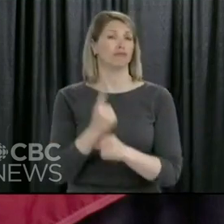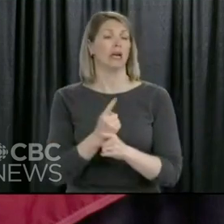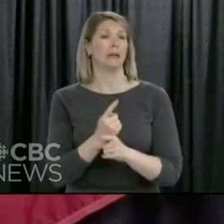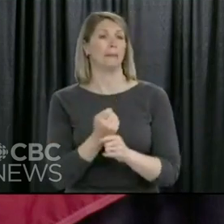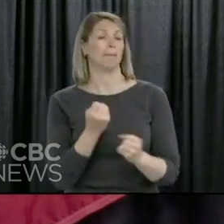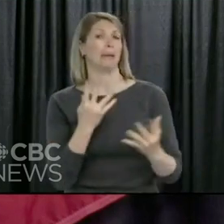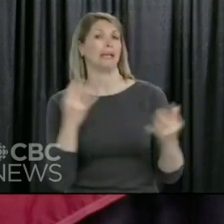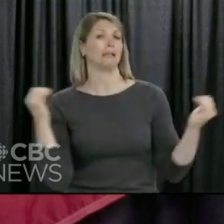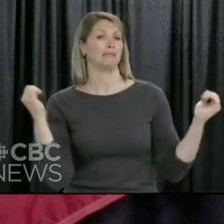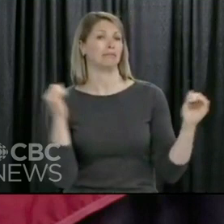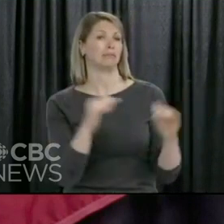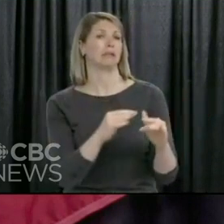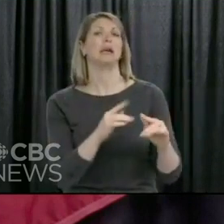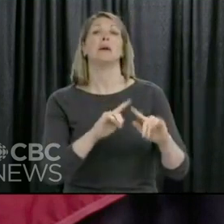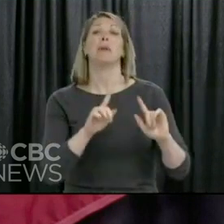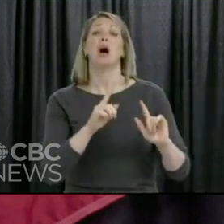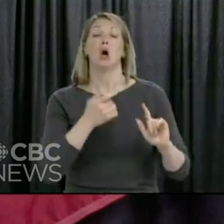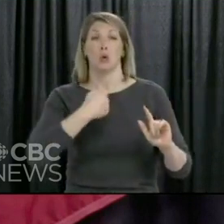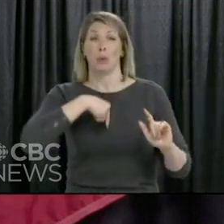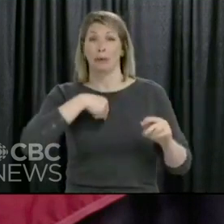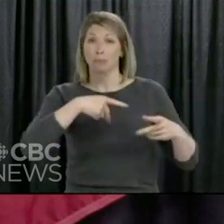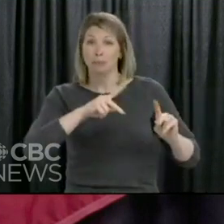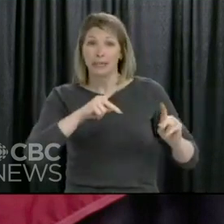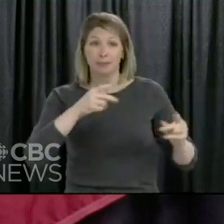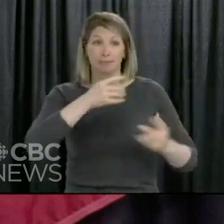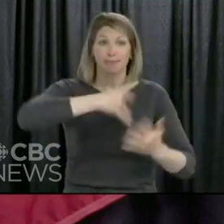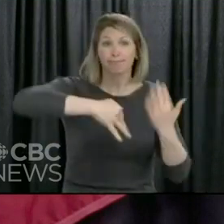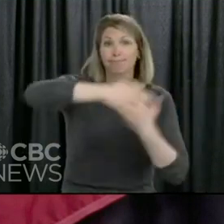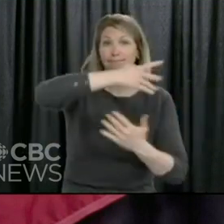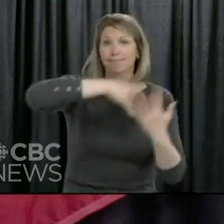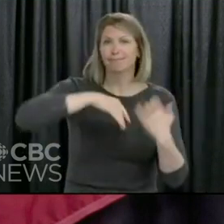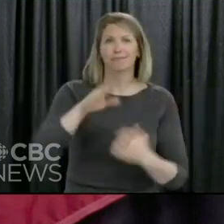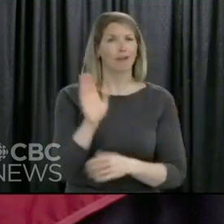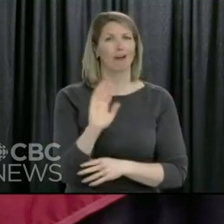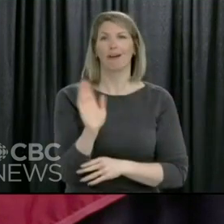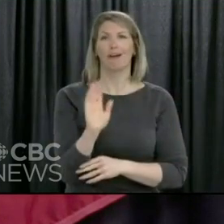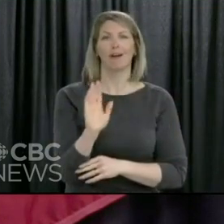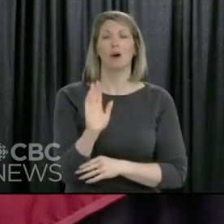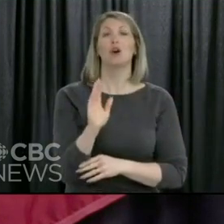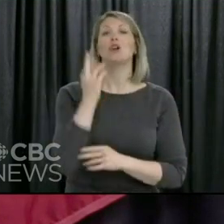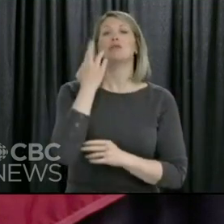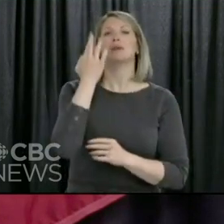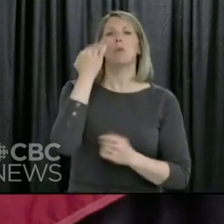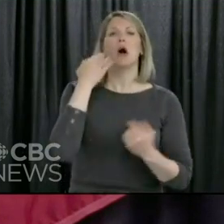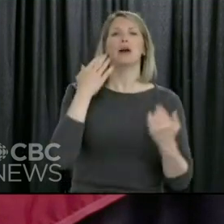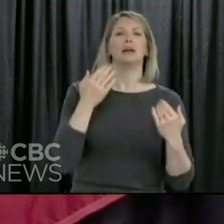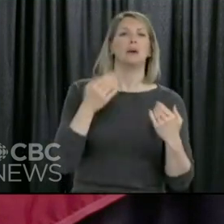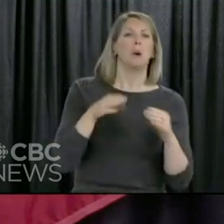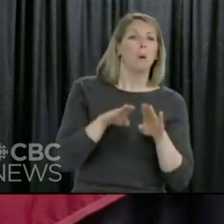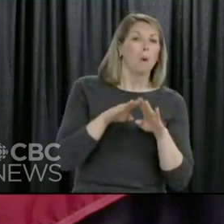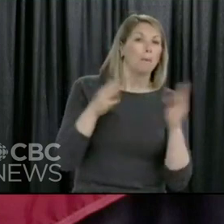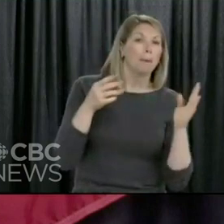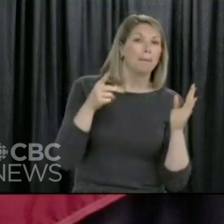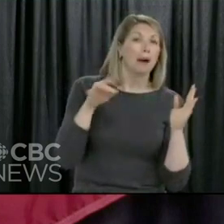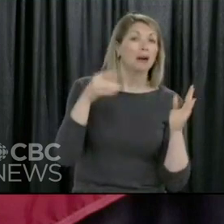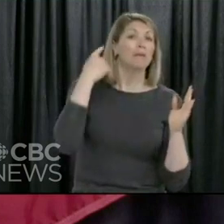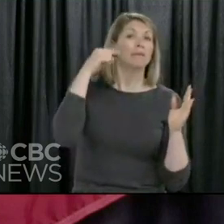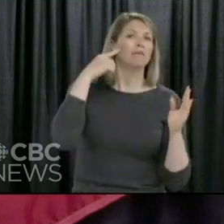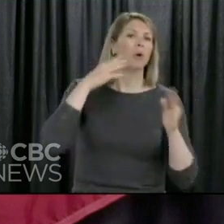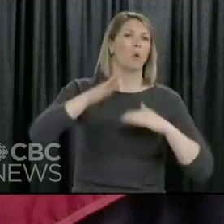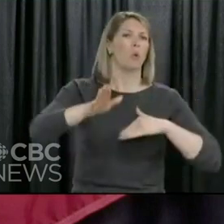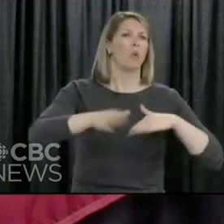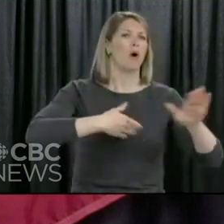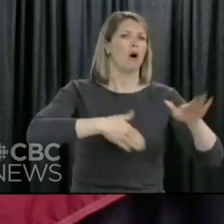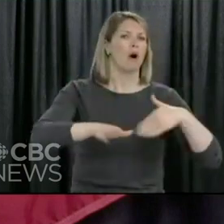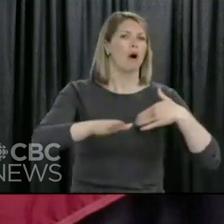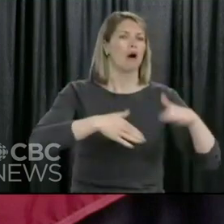is about preventing gatherings and preventing the spread of the virus within our province. I know over the weekend, as I just